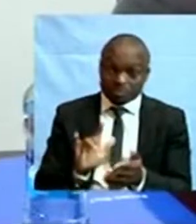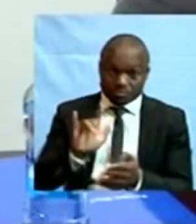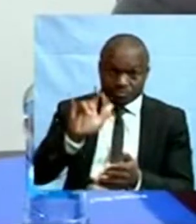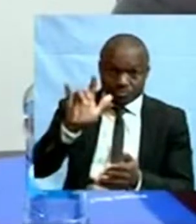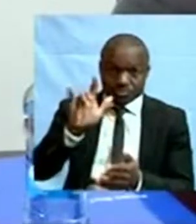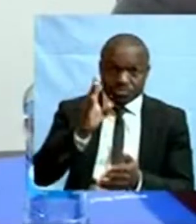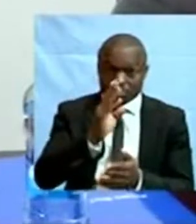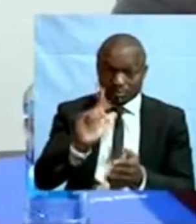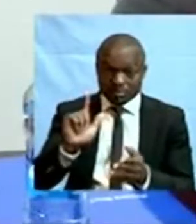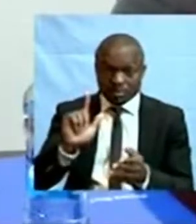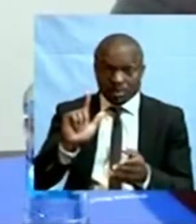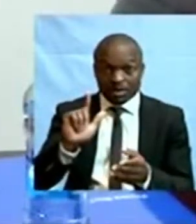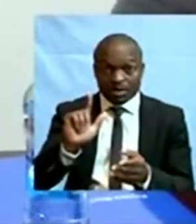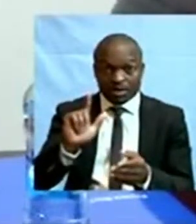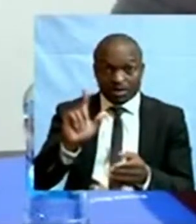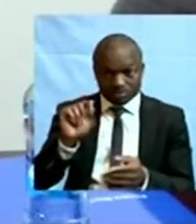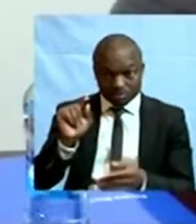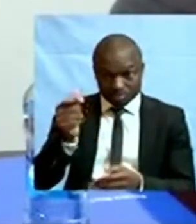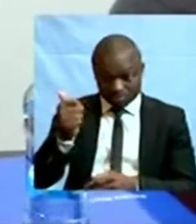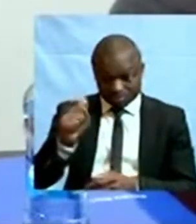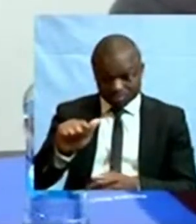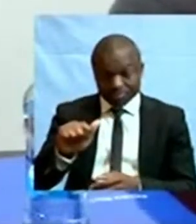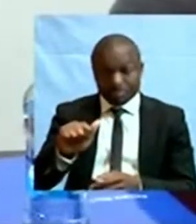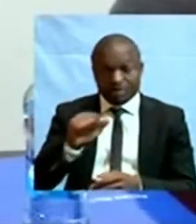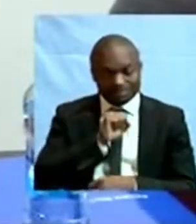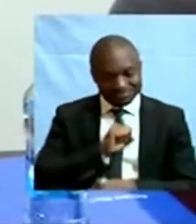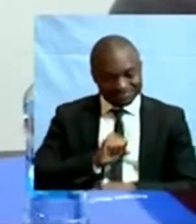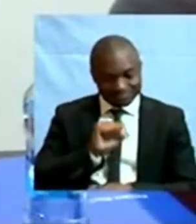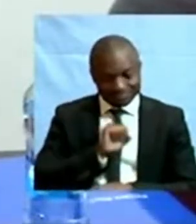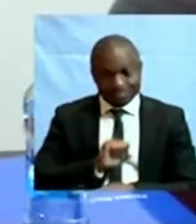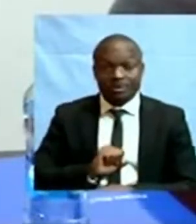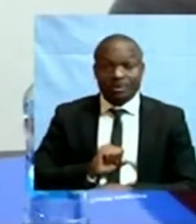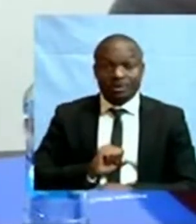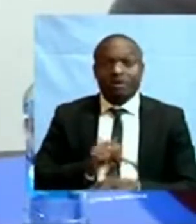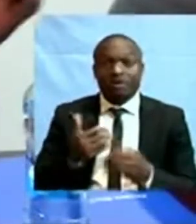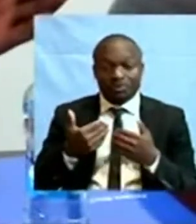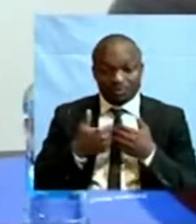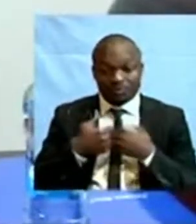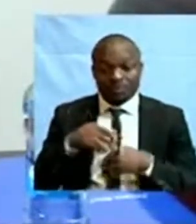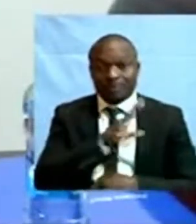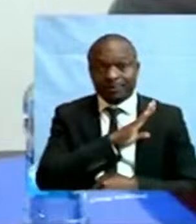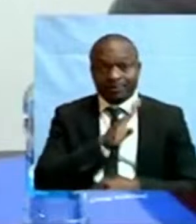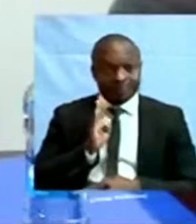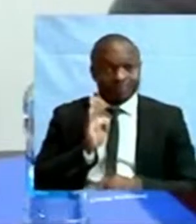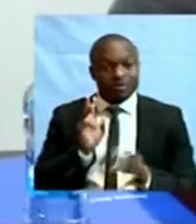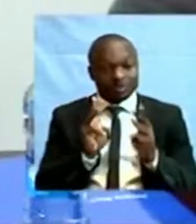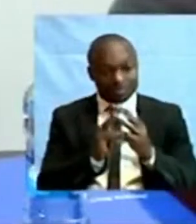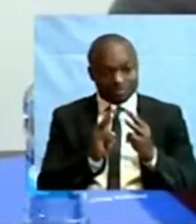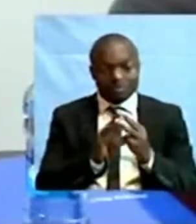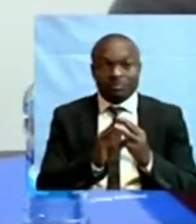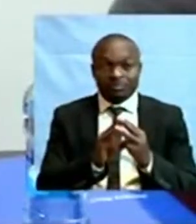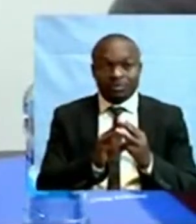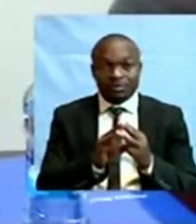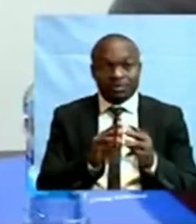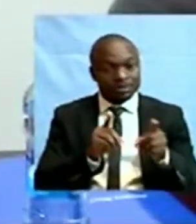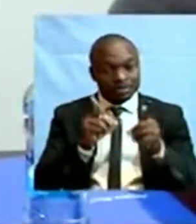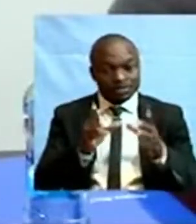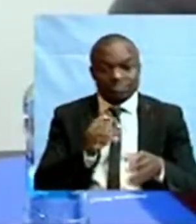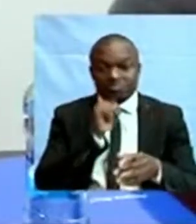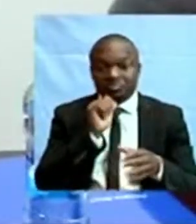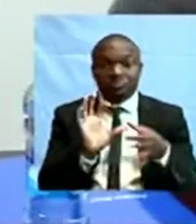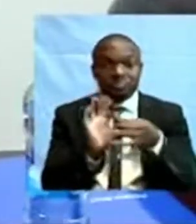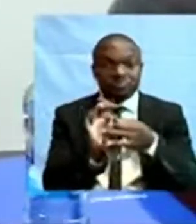of 2010. Sincere apologies. We have board meetings this entire week, so our interim director could not join